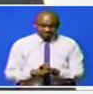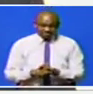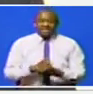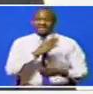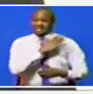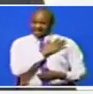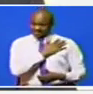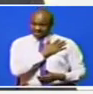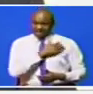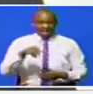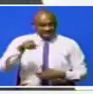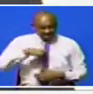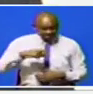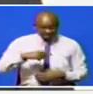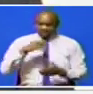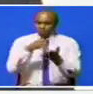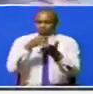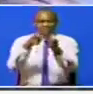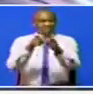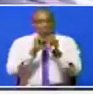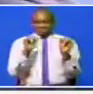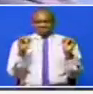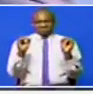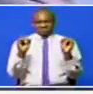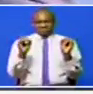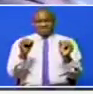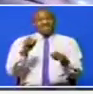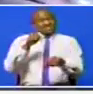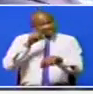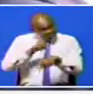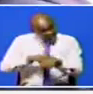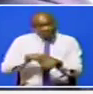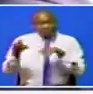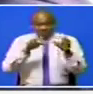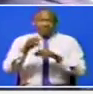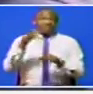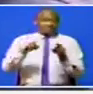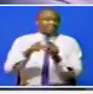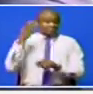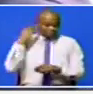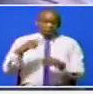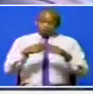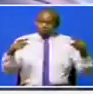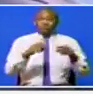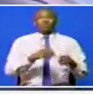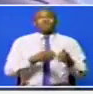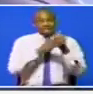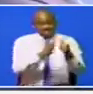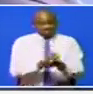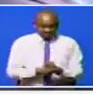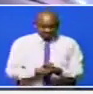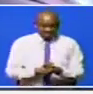NASA shall not be party to it. And once beaten, twice shy, the opposition chief, who